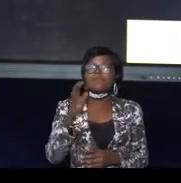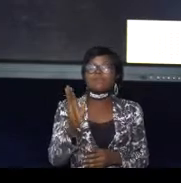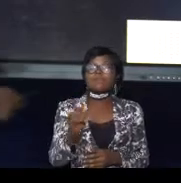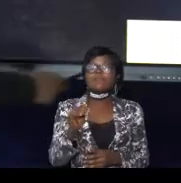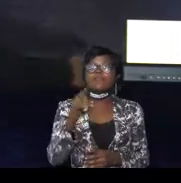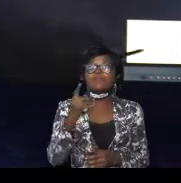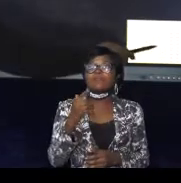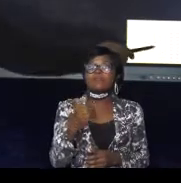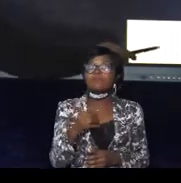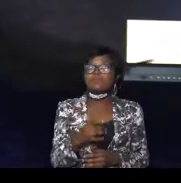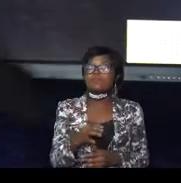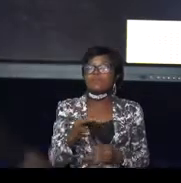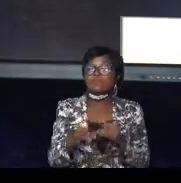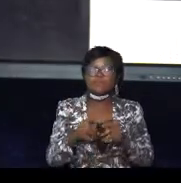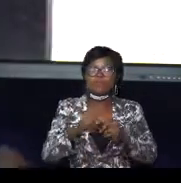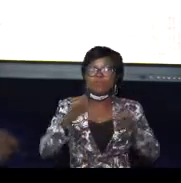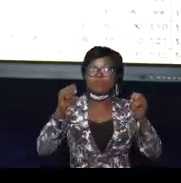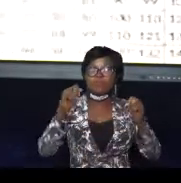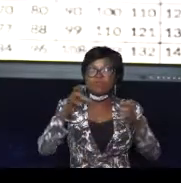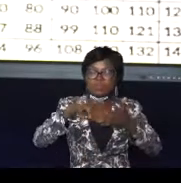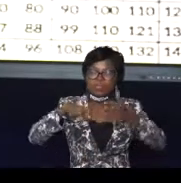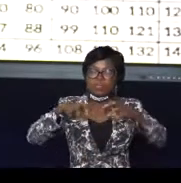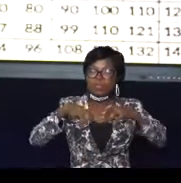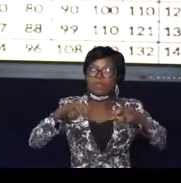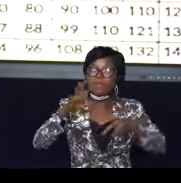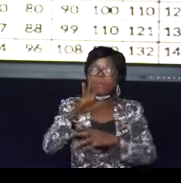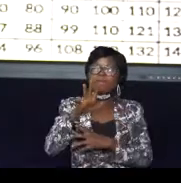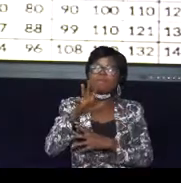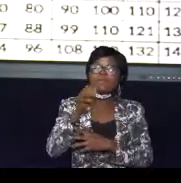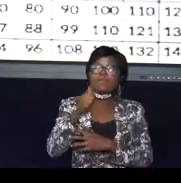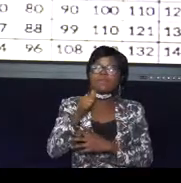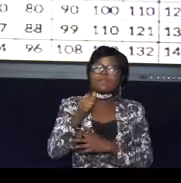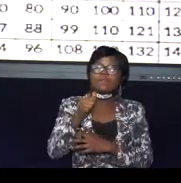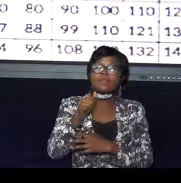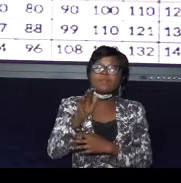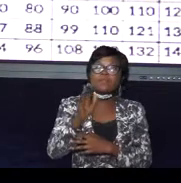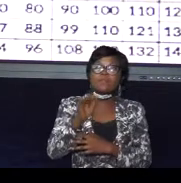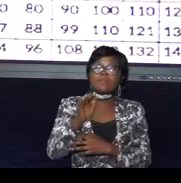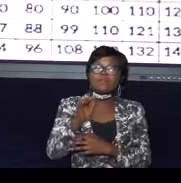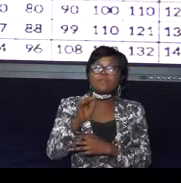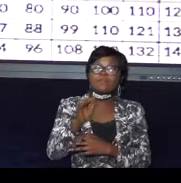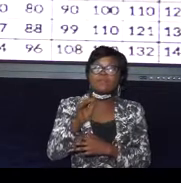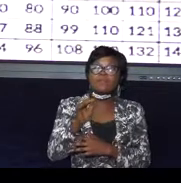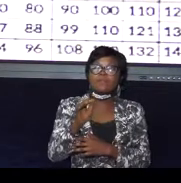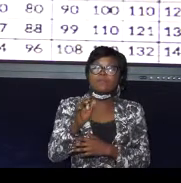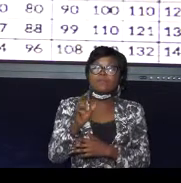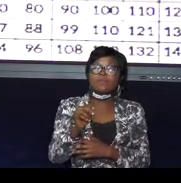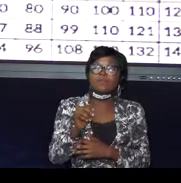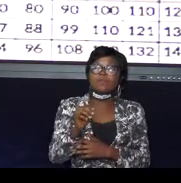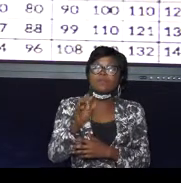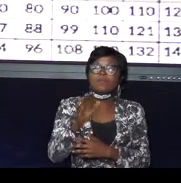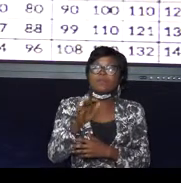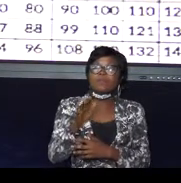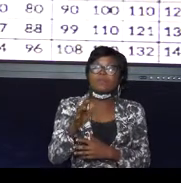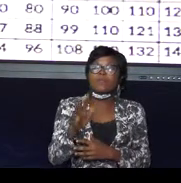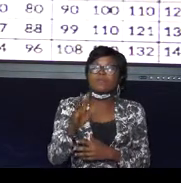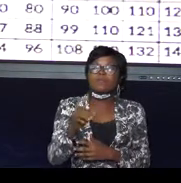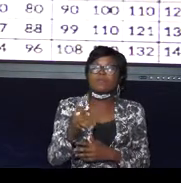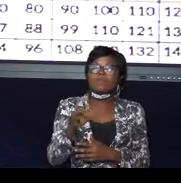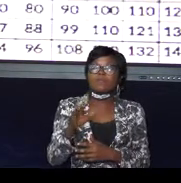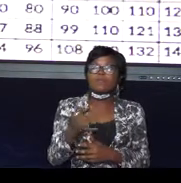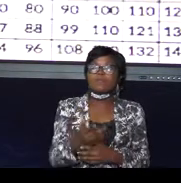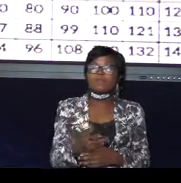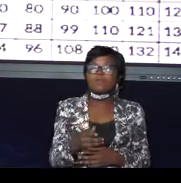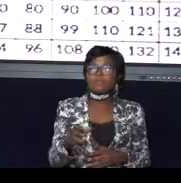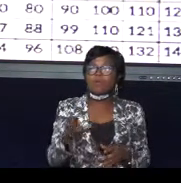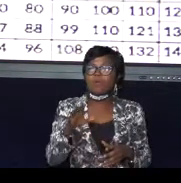15, 20, or if we check the table of multiples of 5, you see 5, 10 ends with 0, 5, 0,